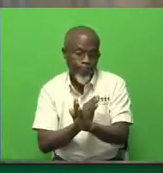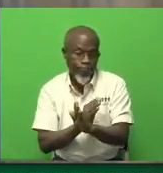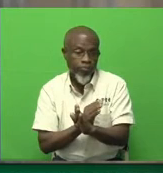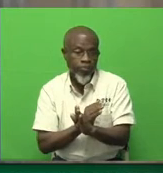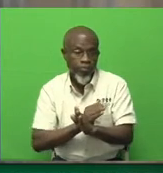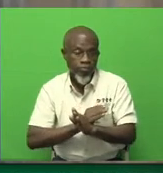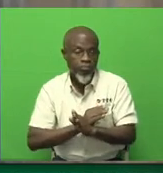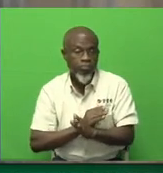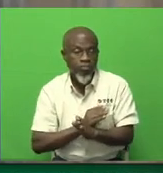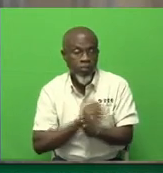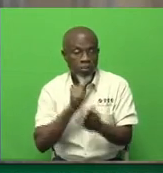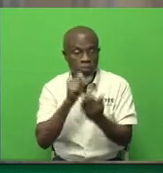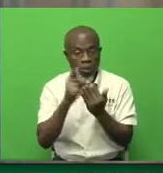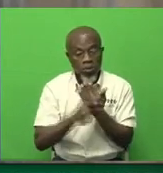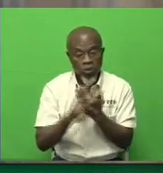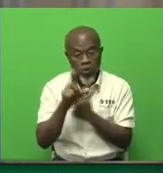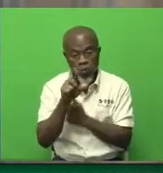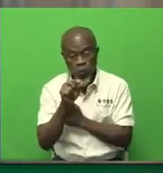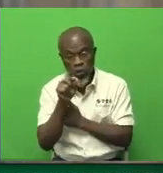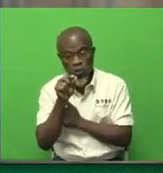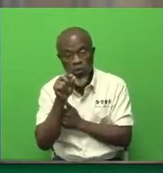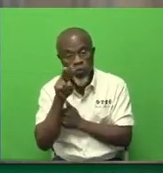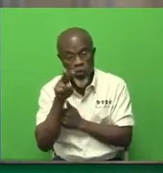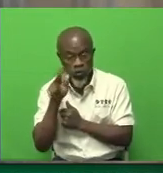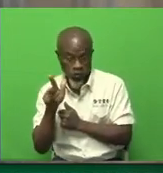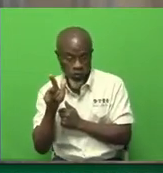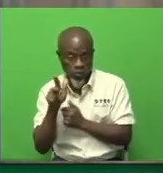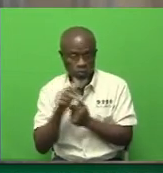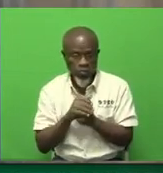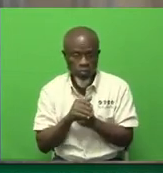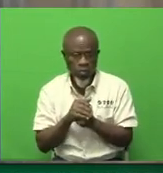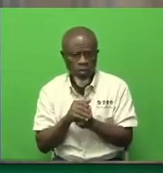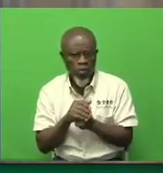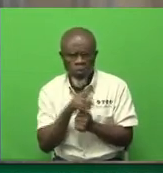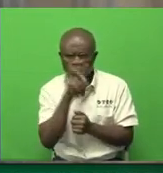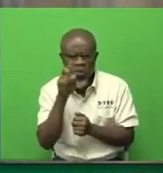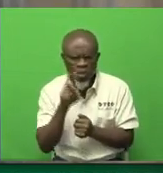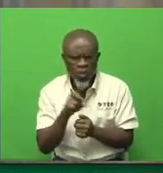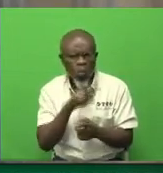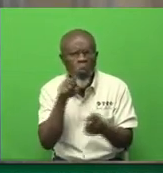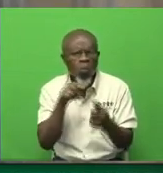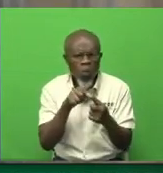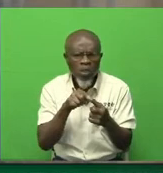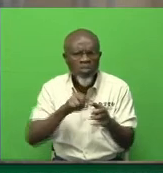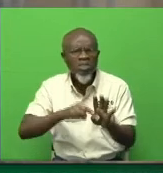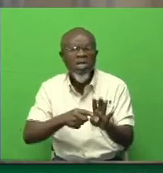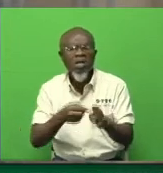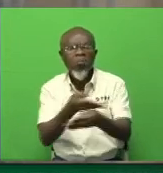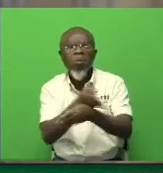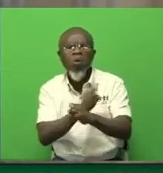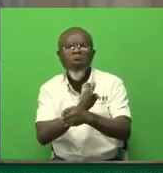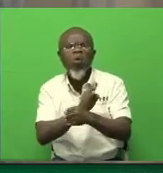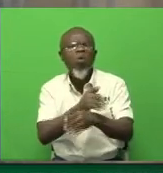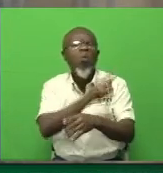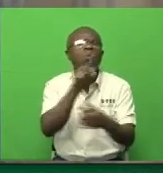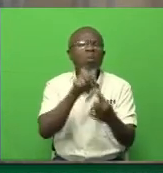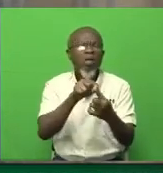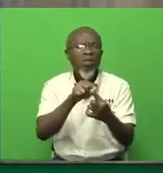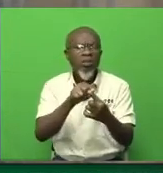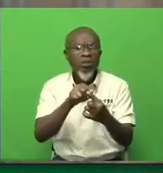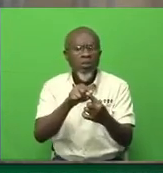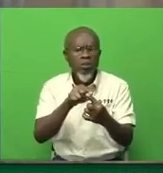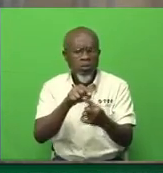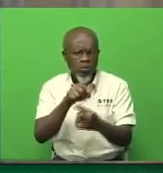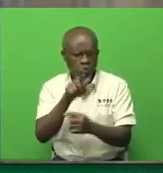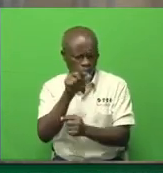to fund expenditure question when exactly did his warrant take place in 2021